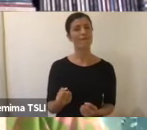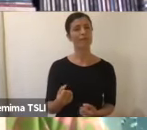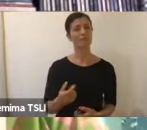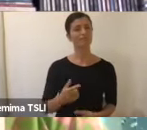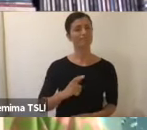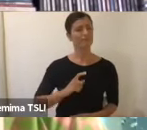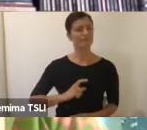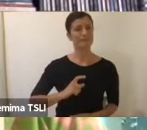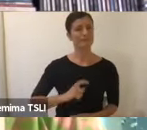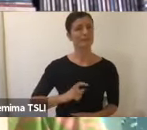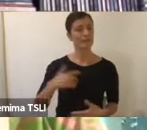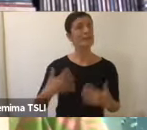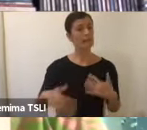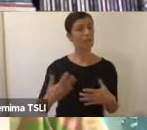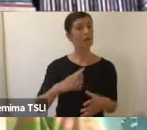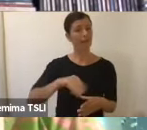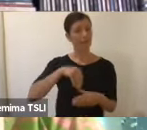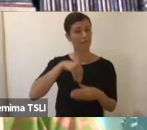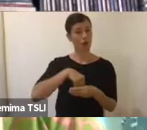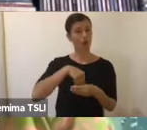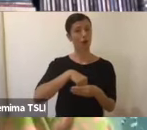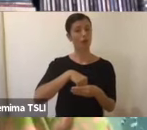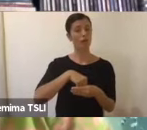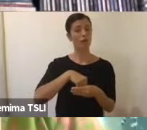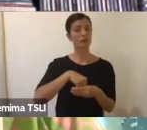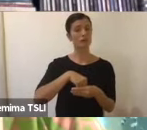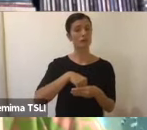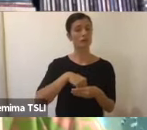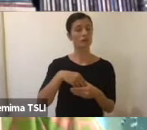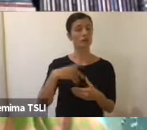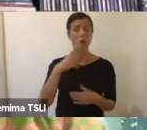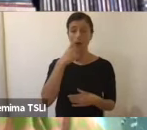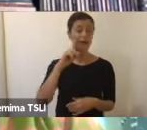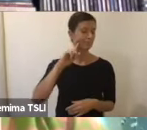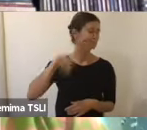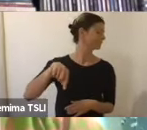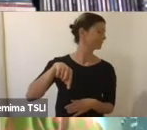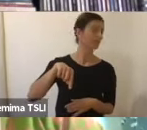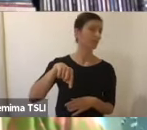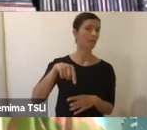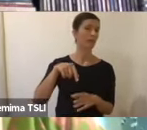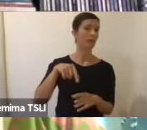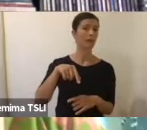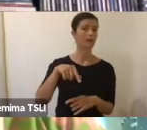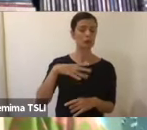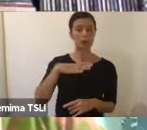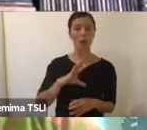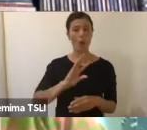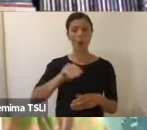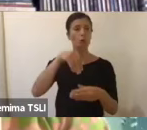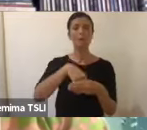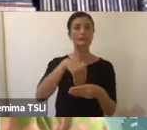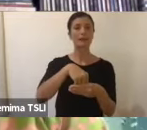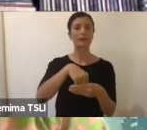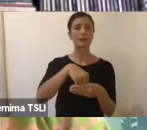in many ways it's easier to turn away you know and come up with all kinds of reasons why we don't want to participate you know perhaps